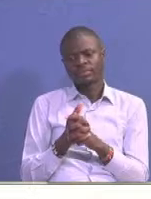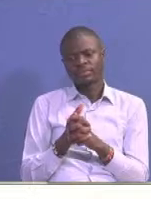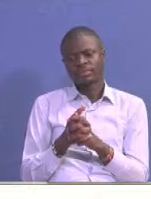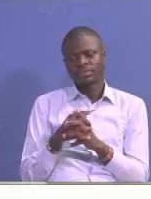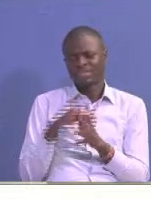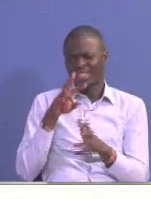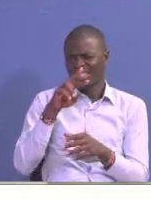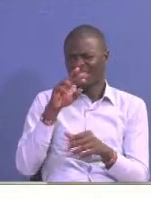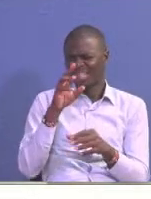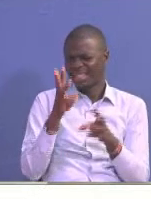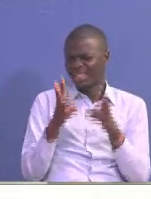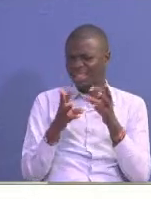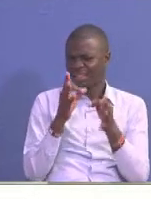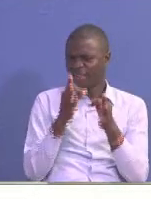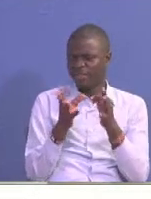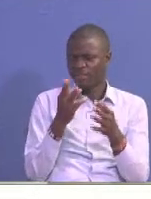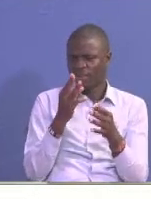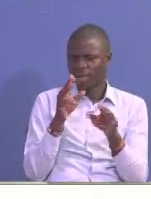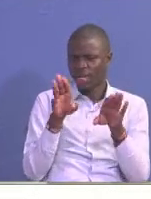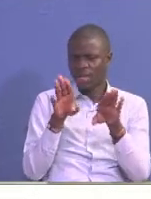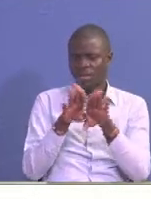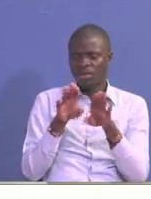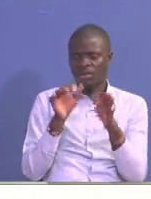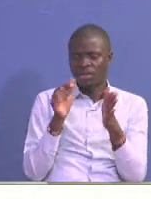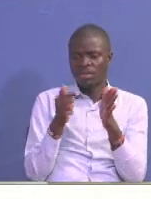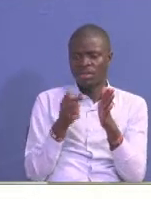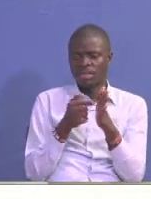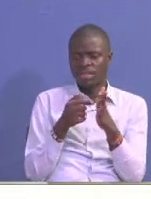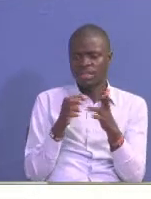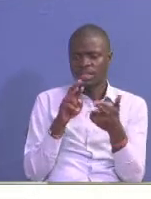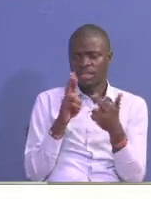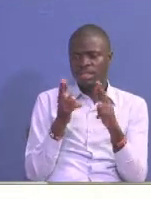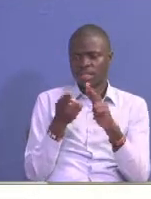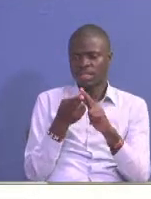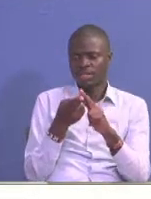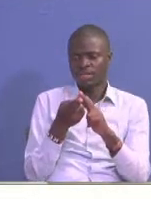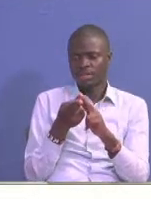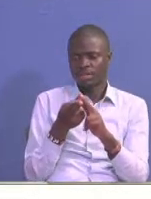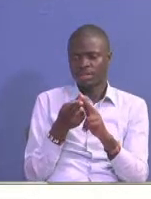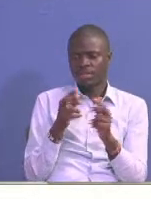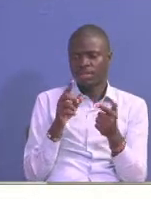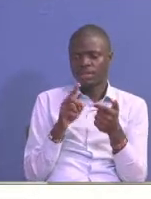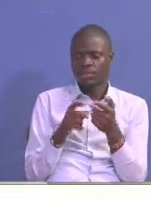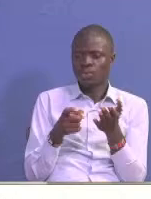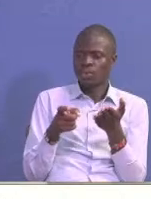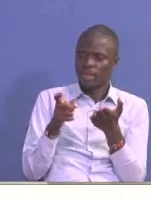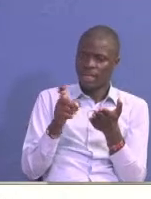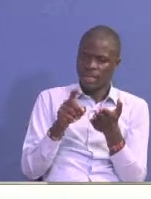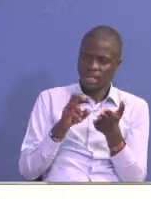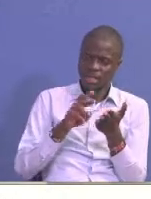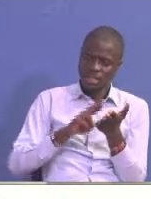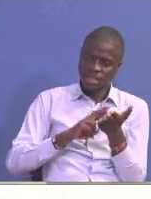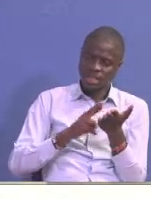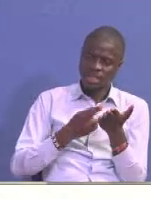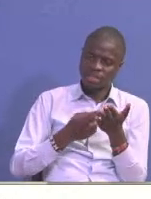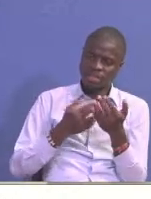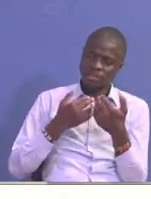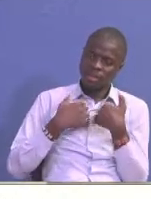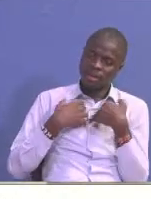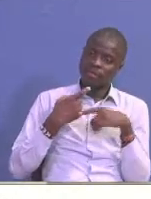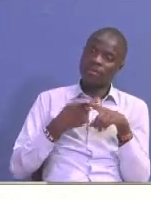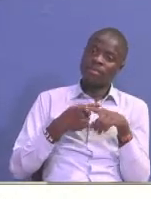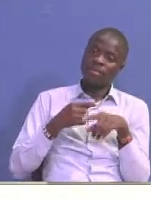and see whether we can grow that type of relationship to augment the resources that we may be getting from the